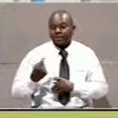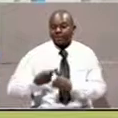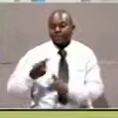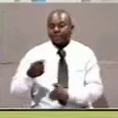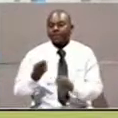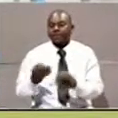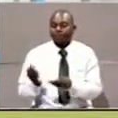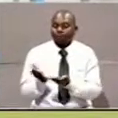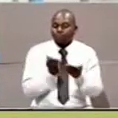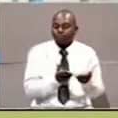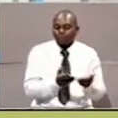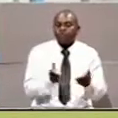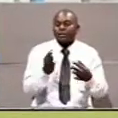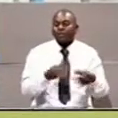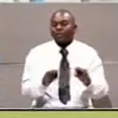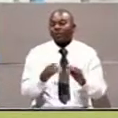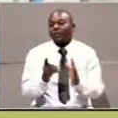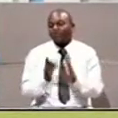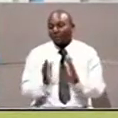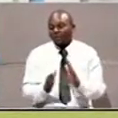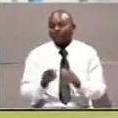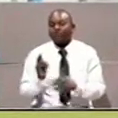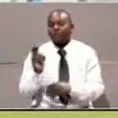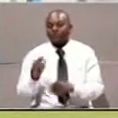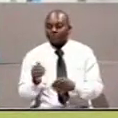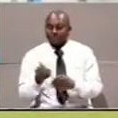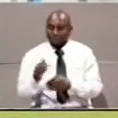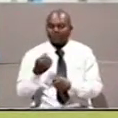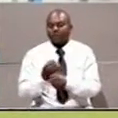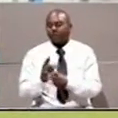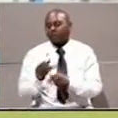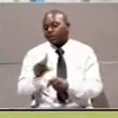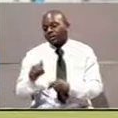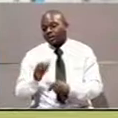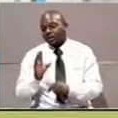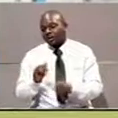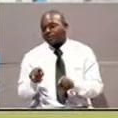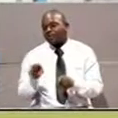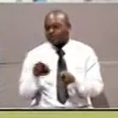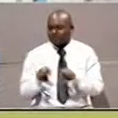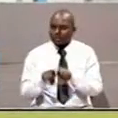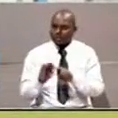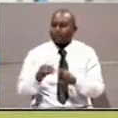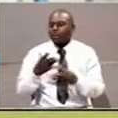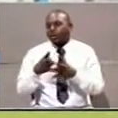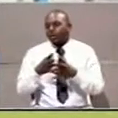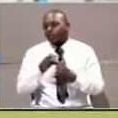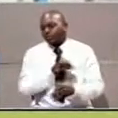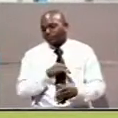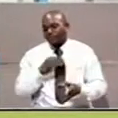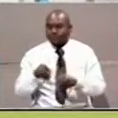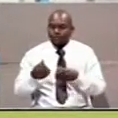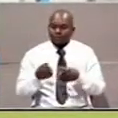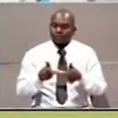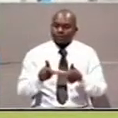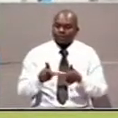to have submitted all the mandatories so that inspection can be done on them. And the other clubs as well that were denied the licenses, the likes of the